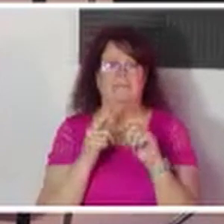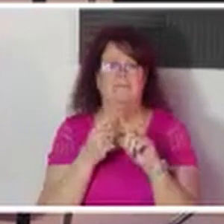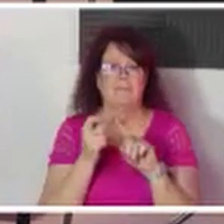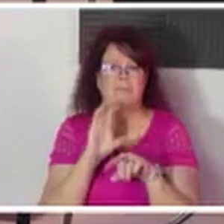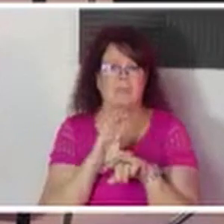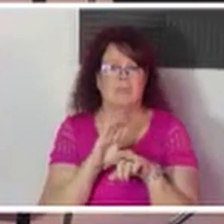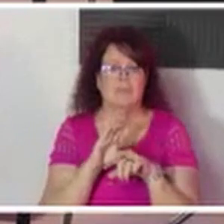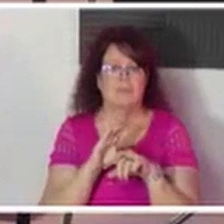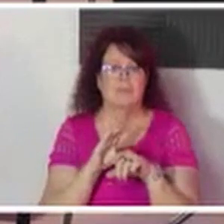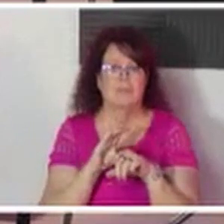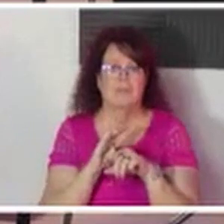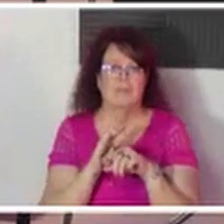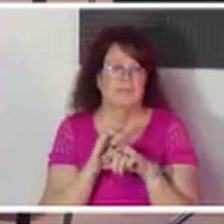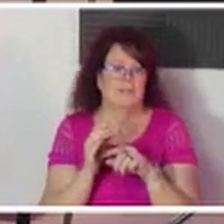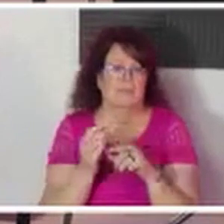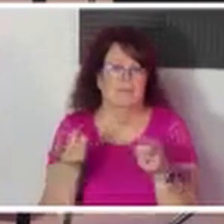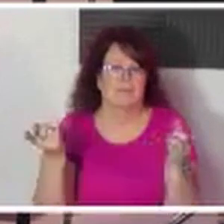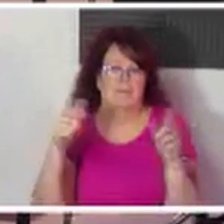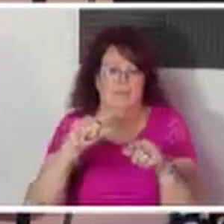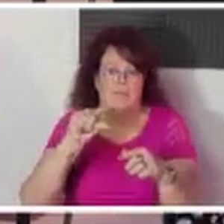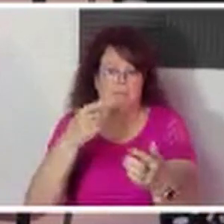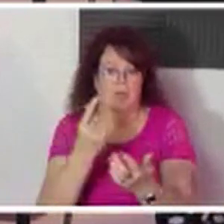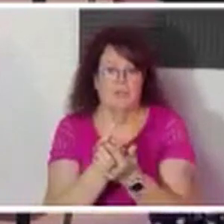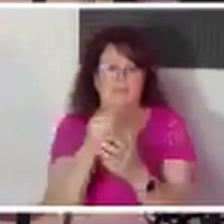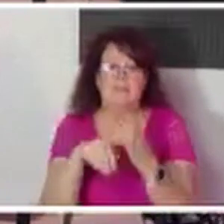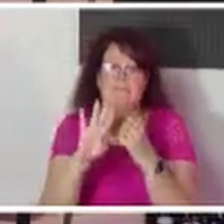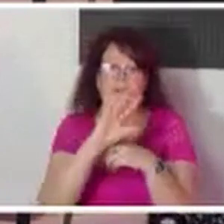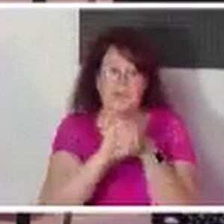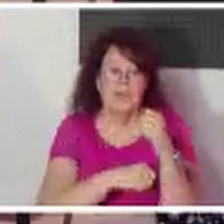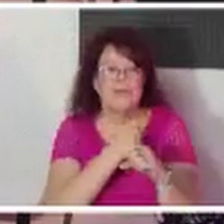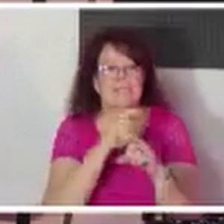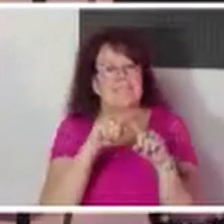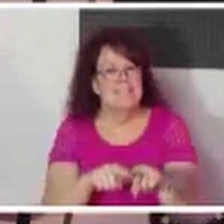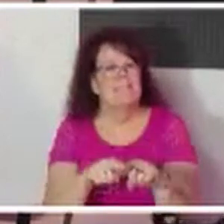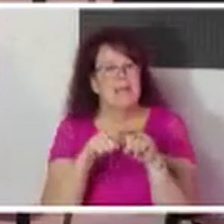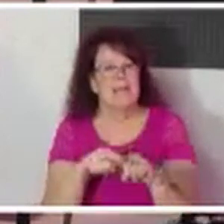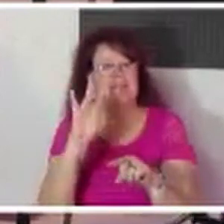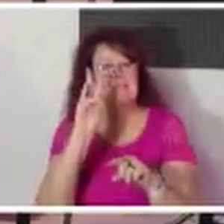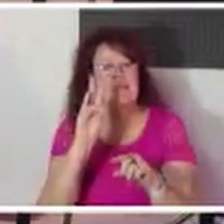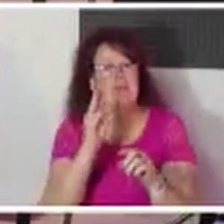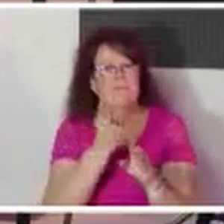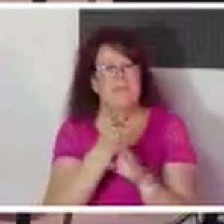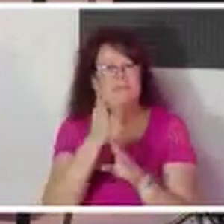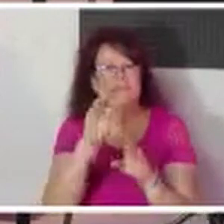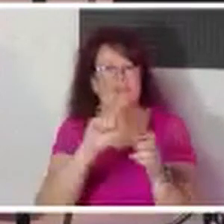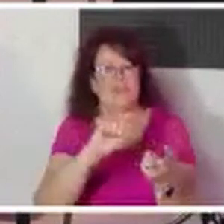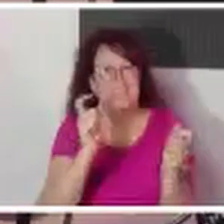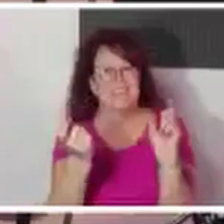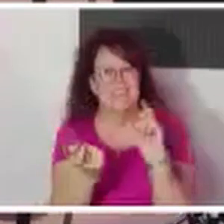So all of that occurred, wound up graduating in 4 years, despite the 7 changes, let us